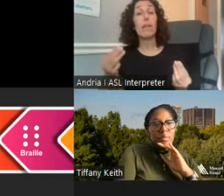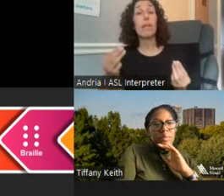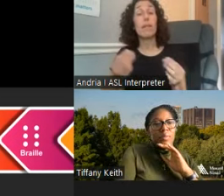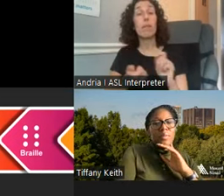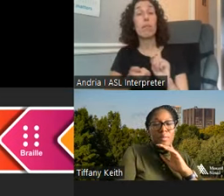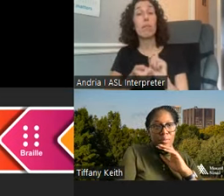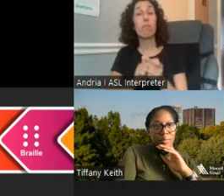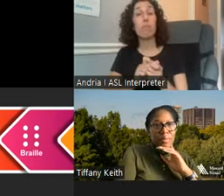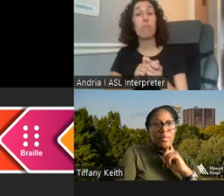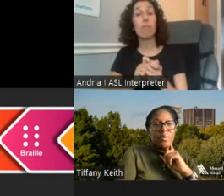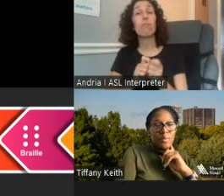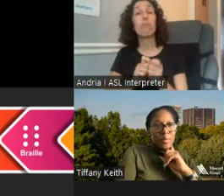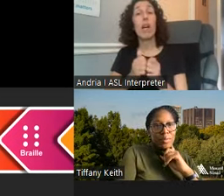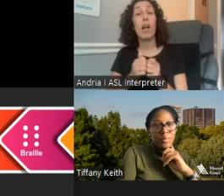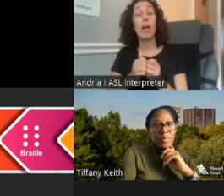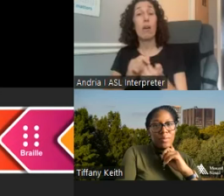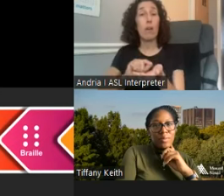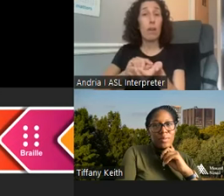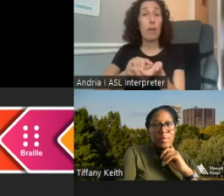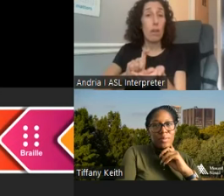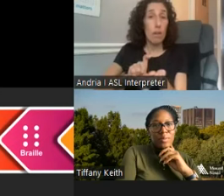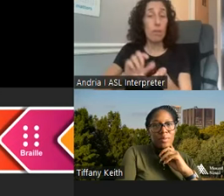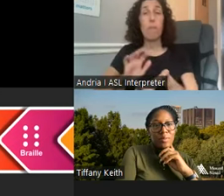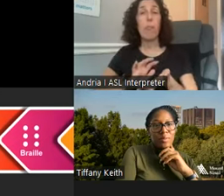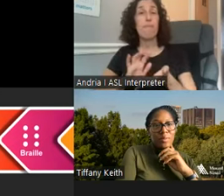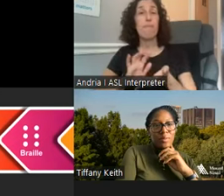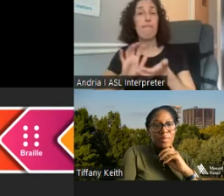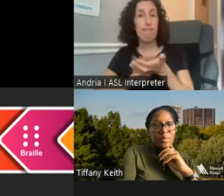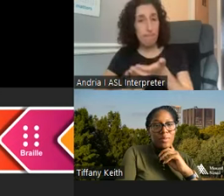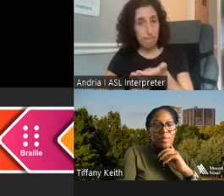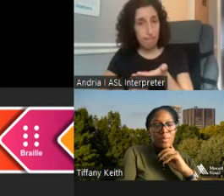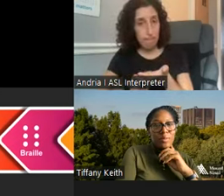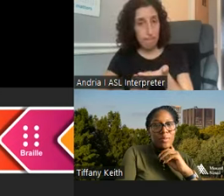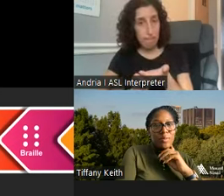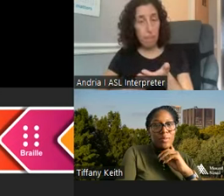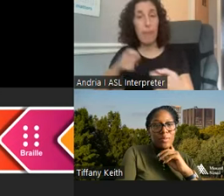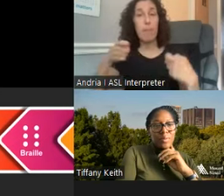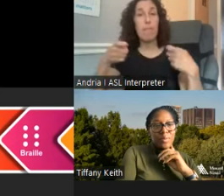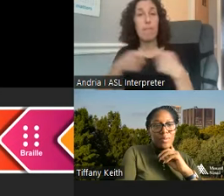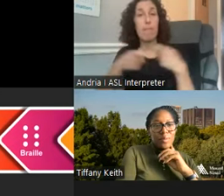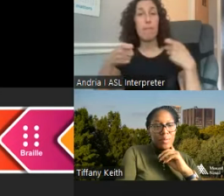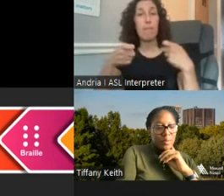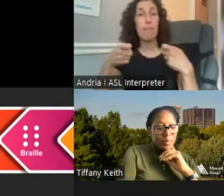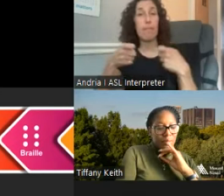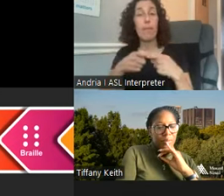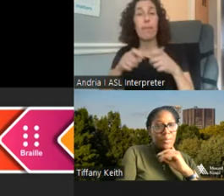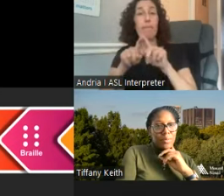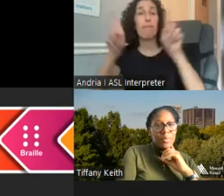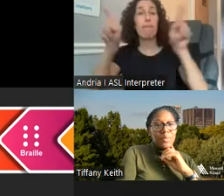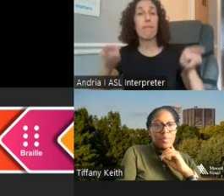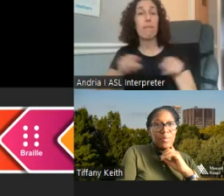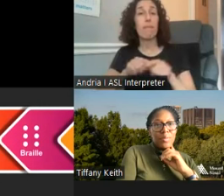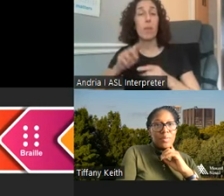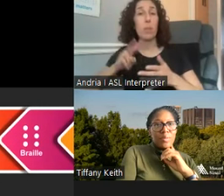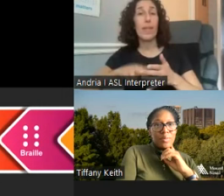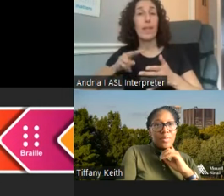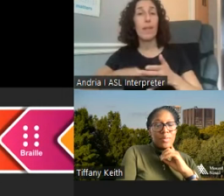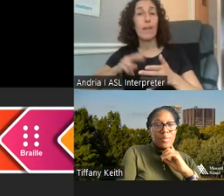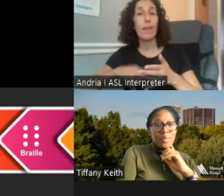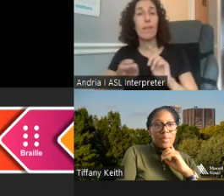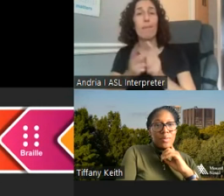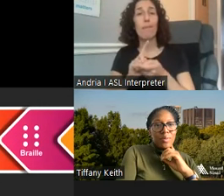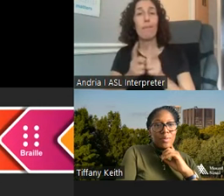large print, braille, or accessible electronic formats like accessible Word docs, accessible PDFs, etc.